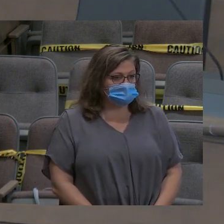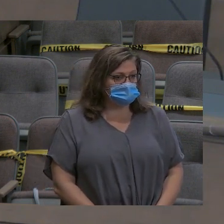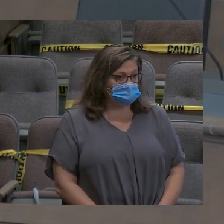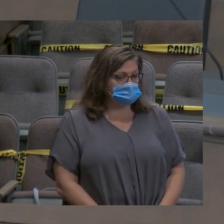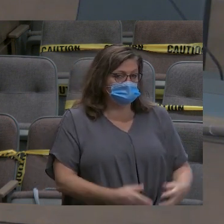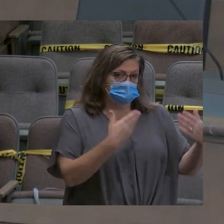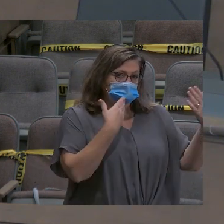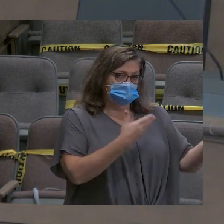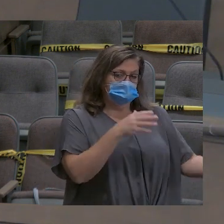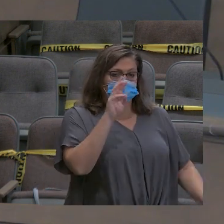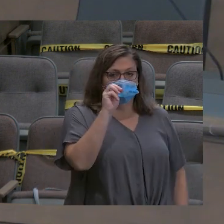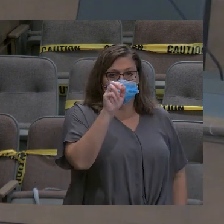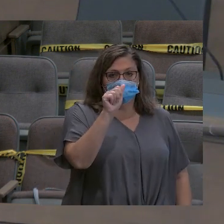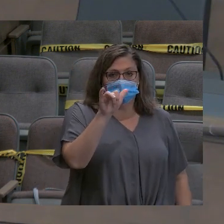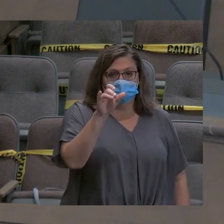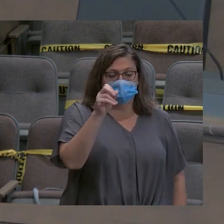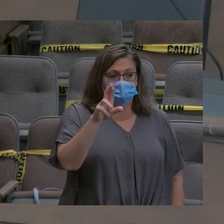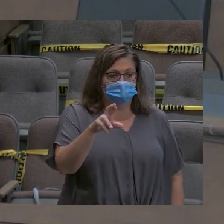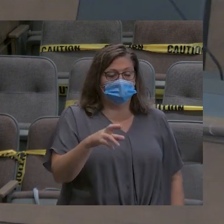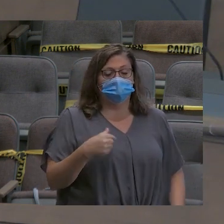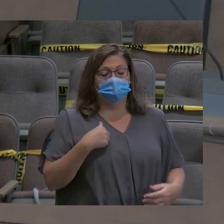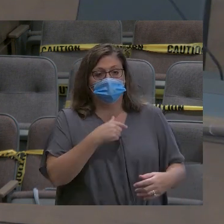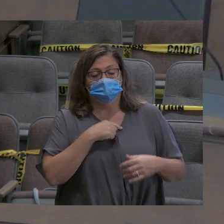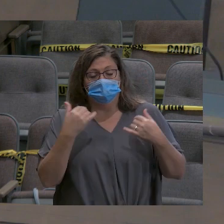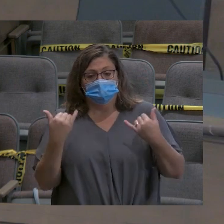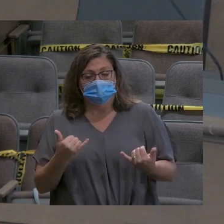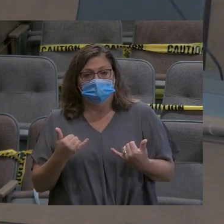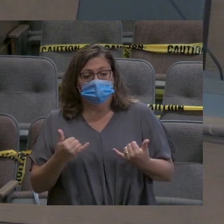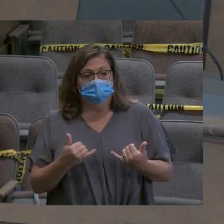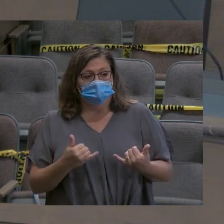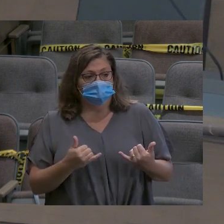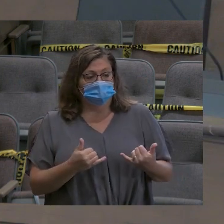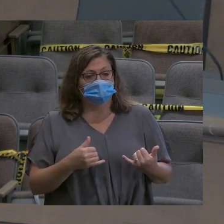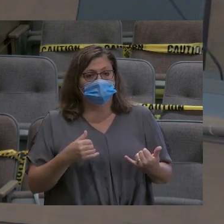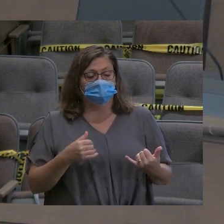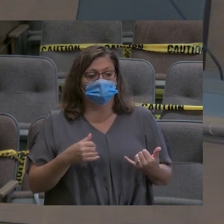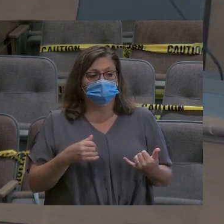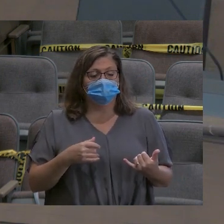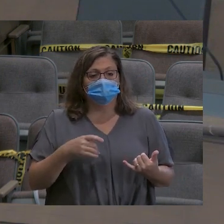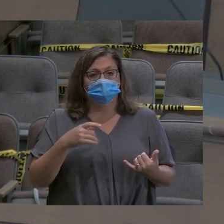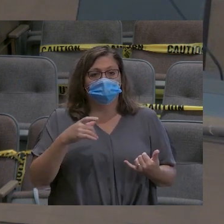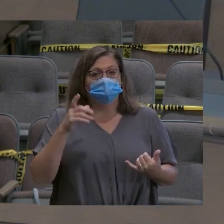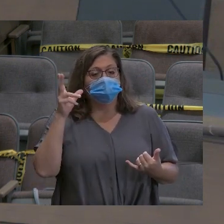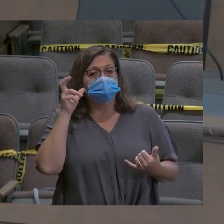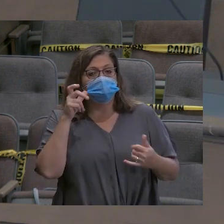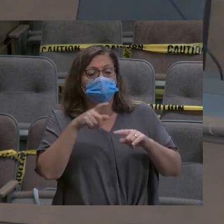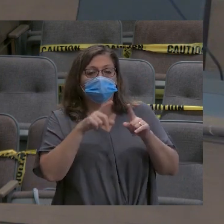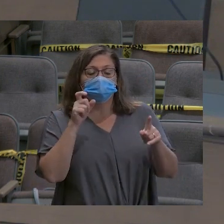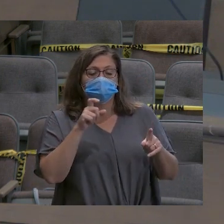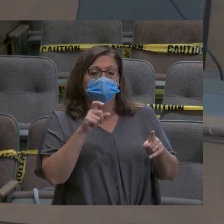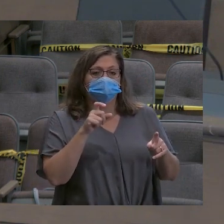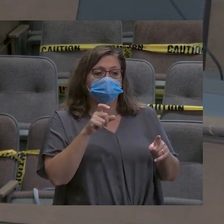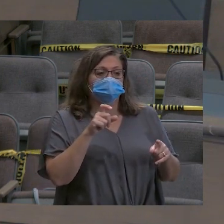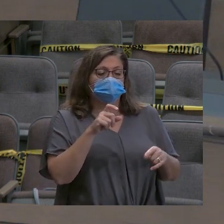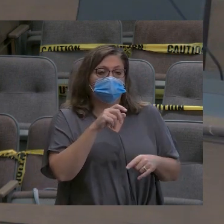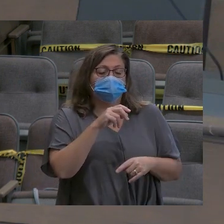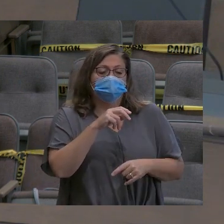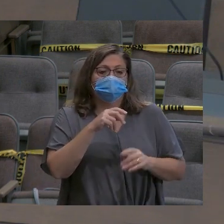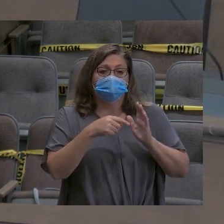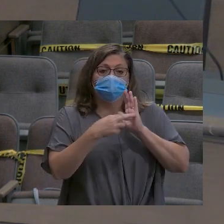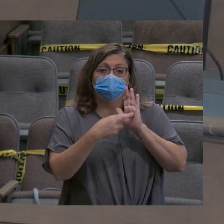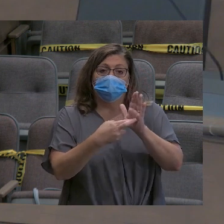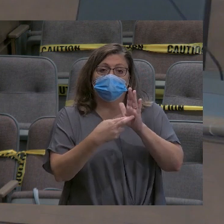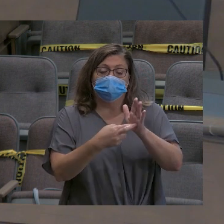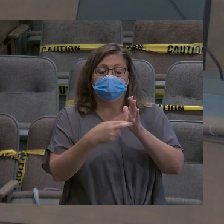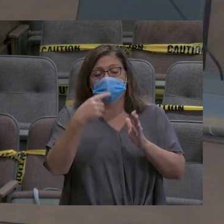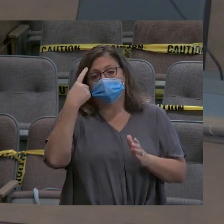Thank you, Mr. Mayor, for your comments today. We will now hear from our representative from Phoebe Putney Memorial Hospital, the Chief Medical